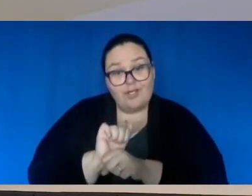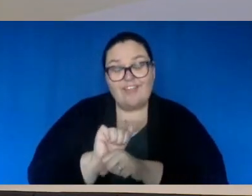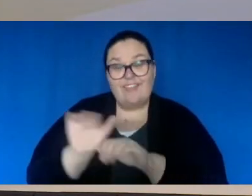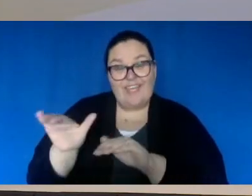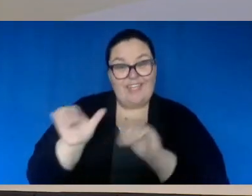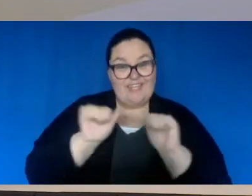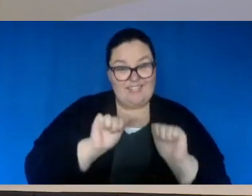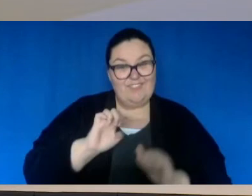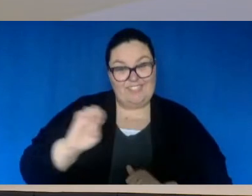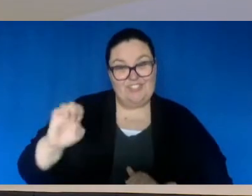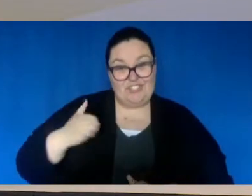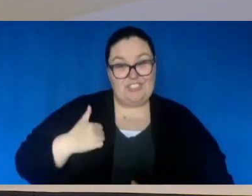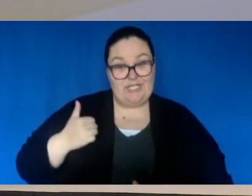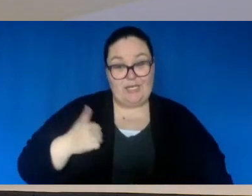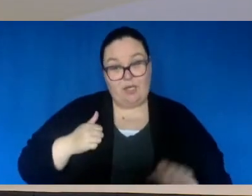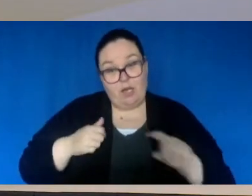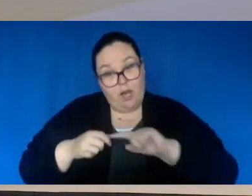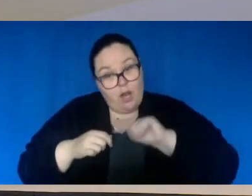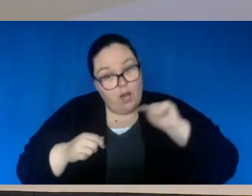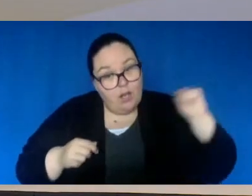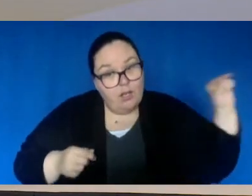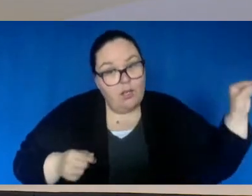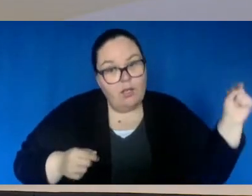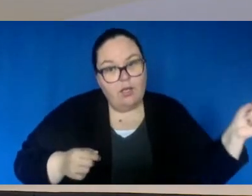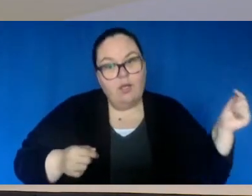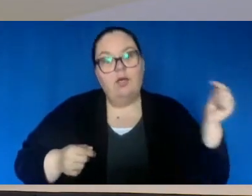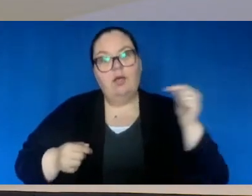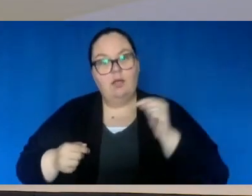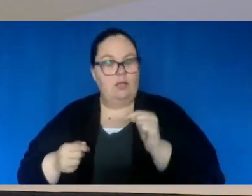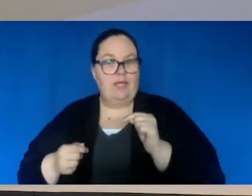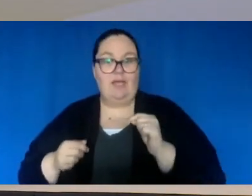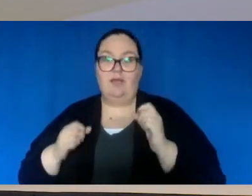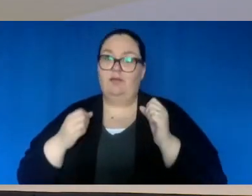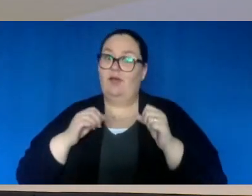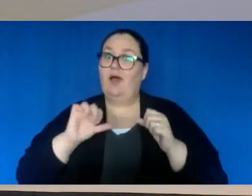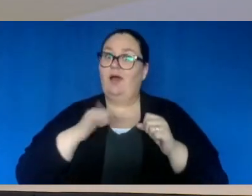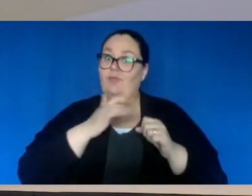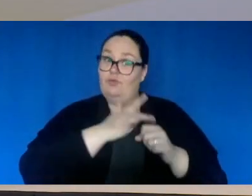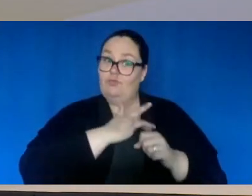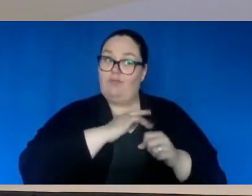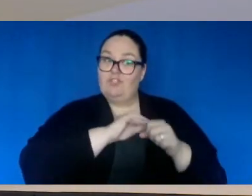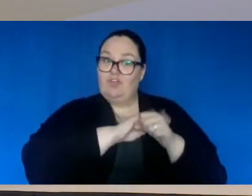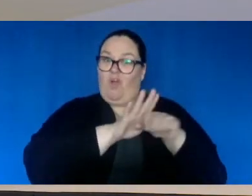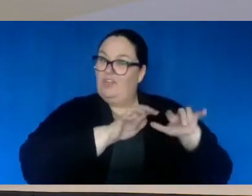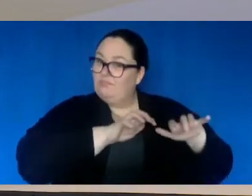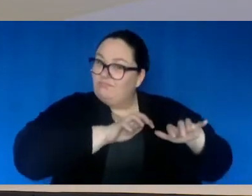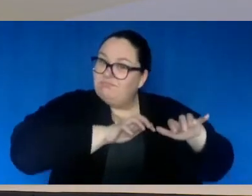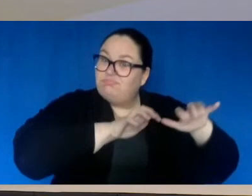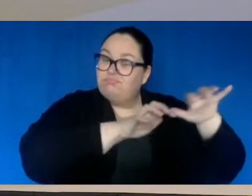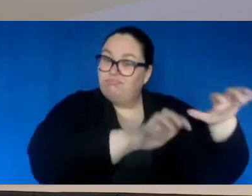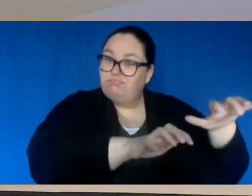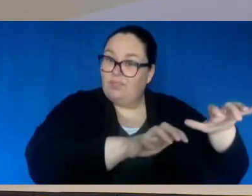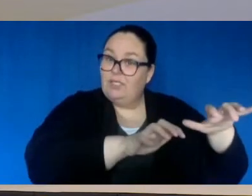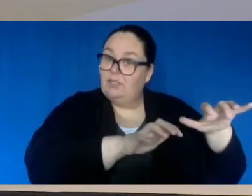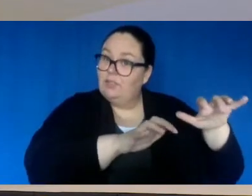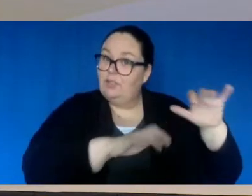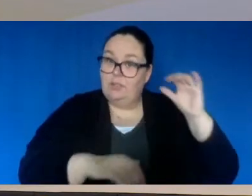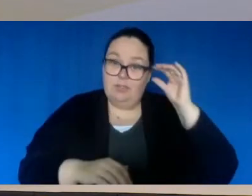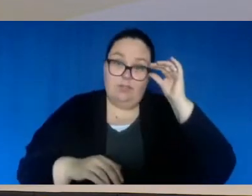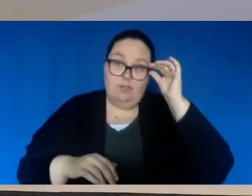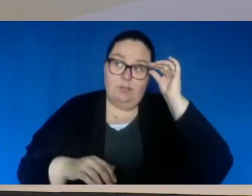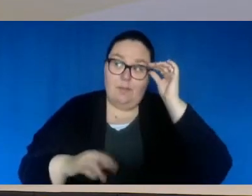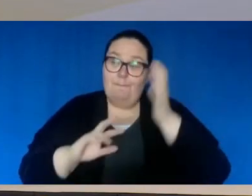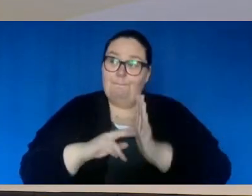Canada, when there's so much COVID in many other parts of the country, they are at risk